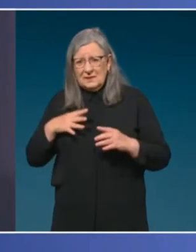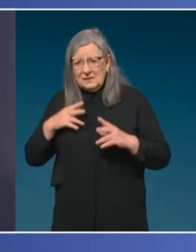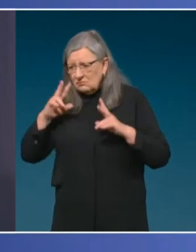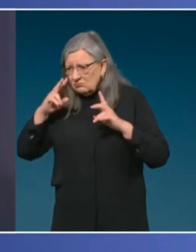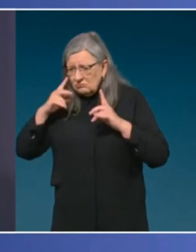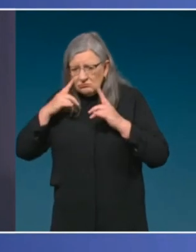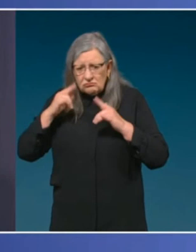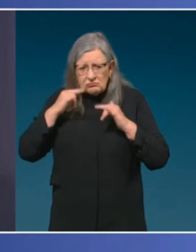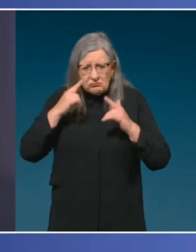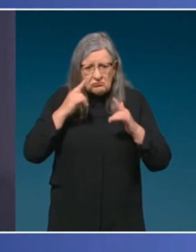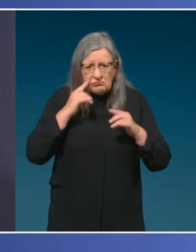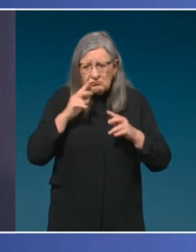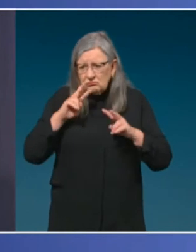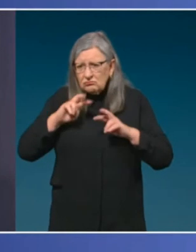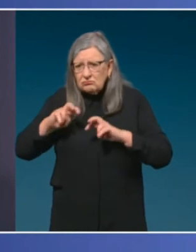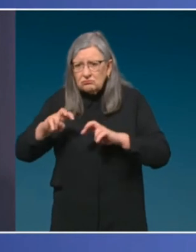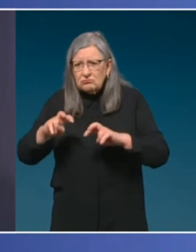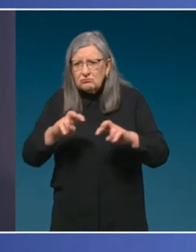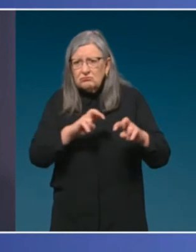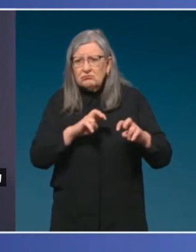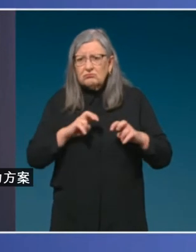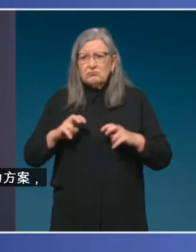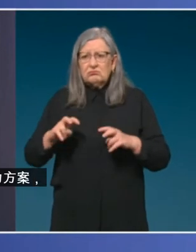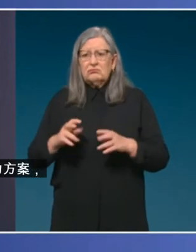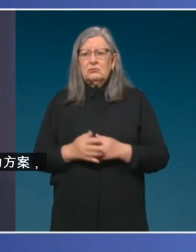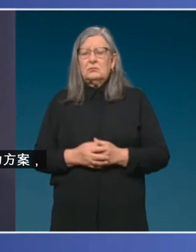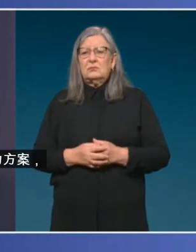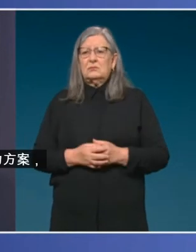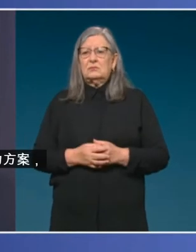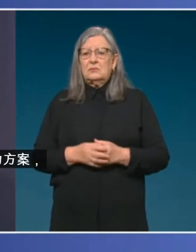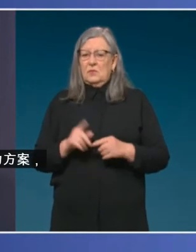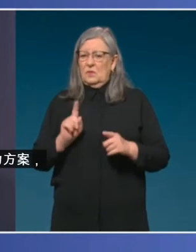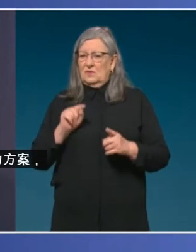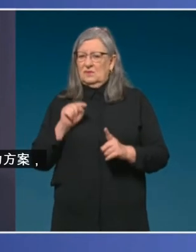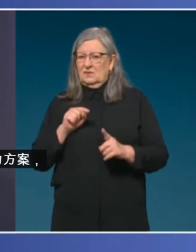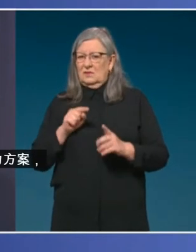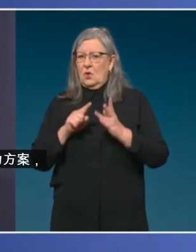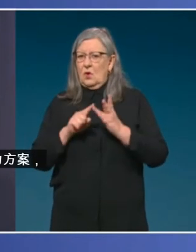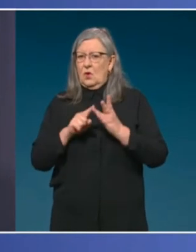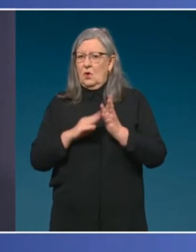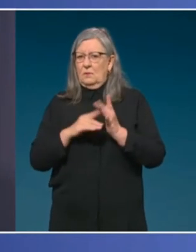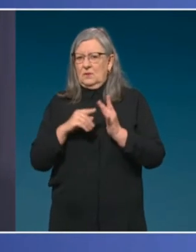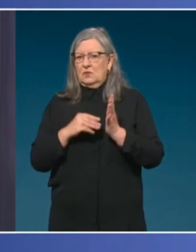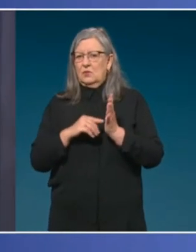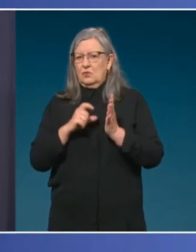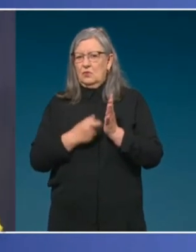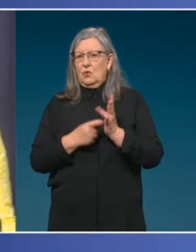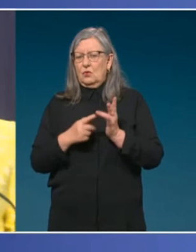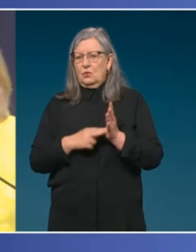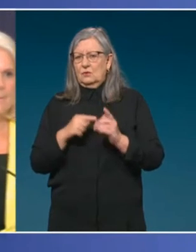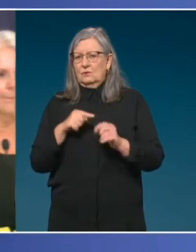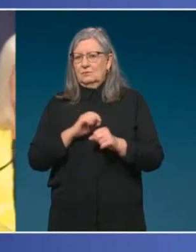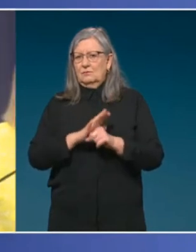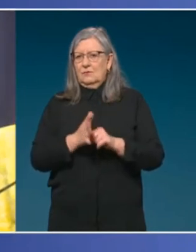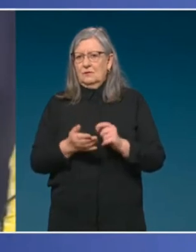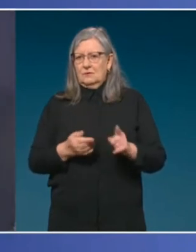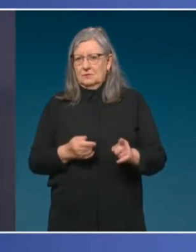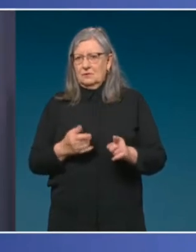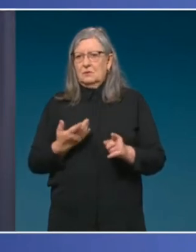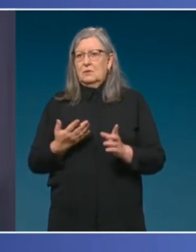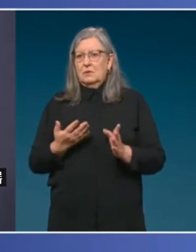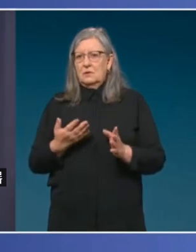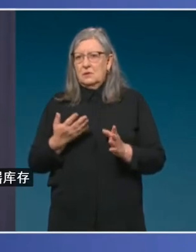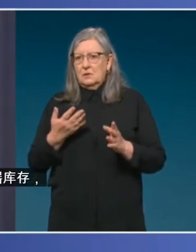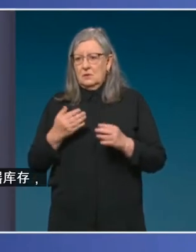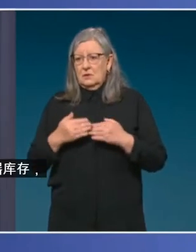is absolutely the appropriate course of action by the Australian government. And last question from Tom. Minister, thanks. What percentage of the booster stocks are already